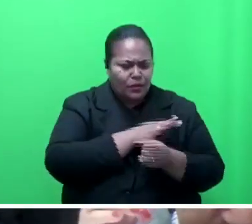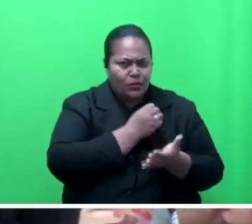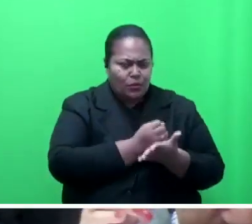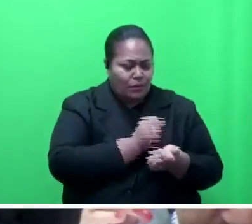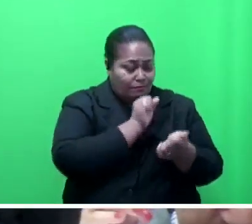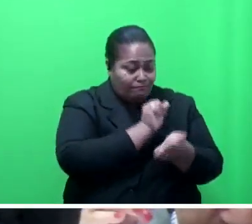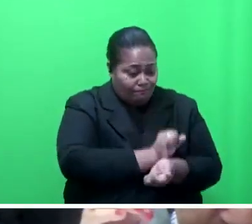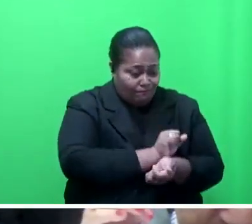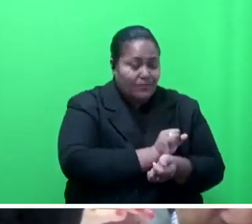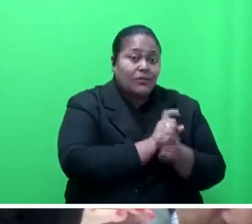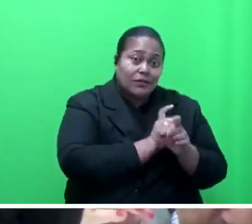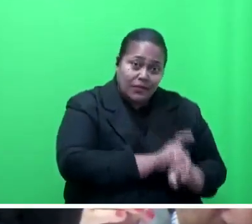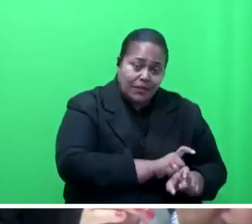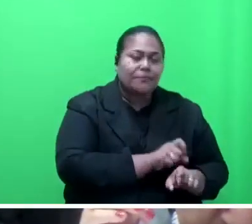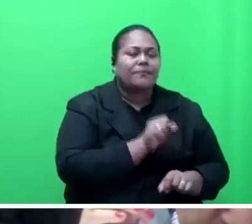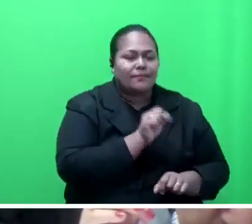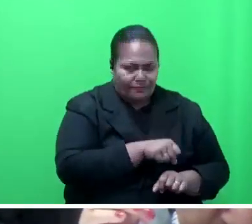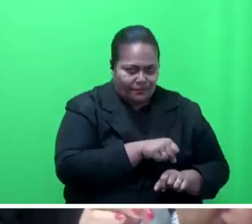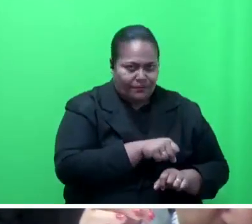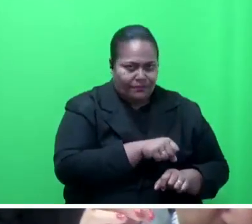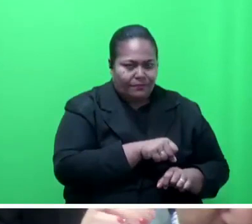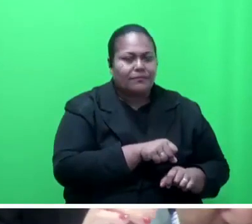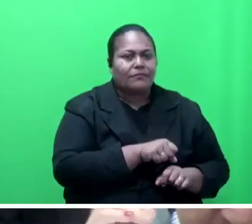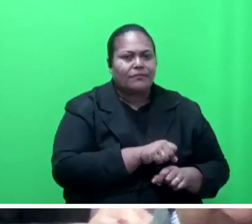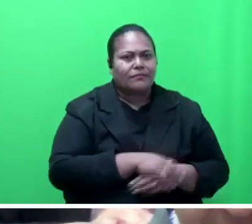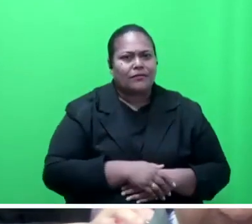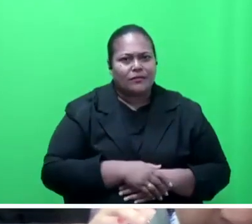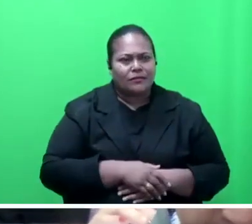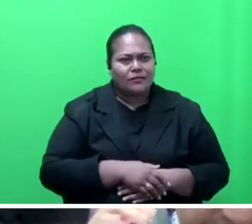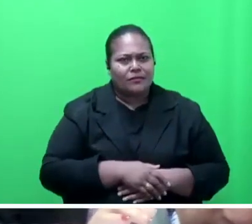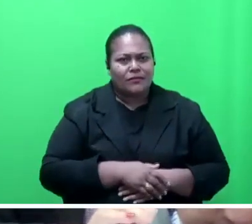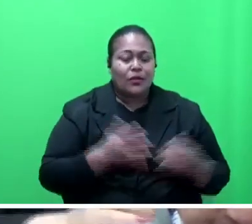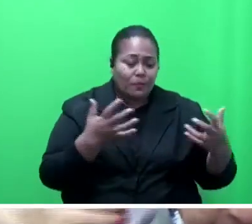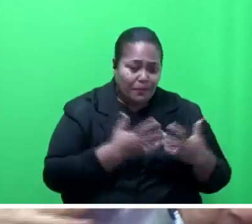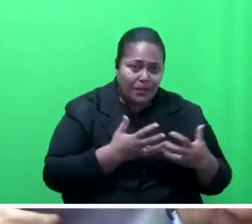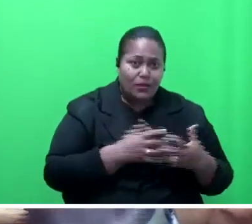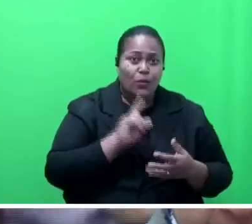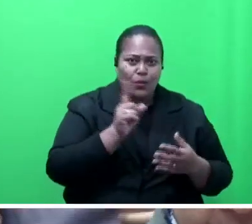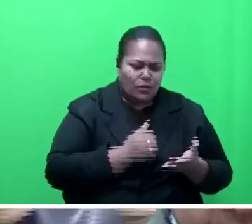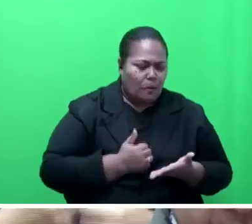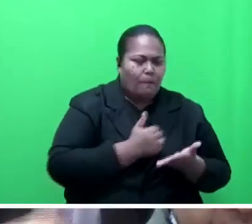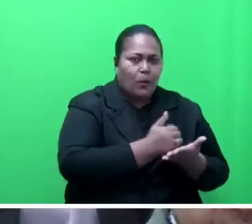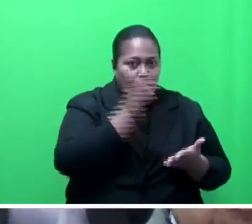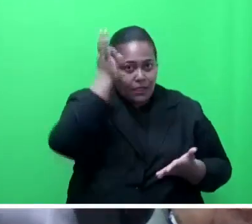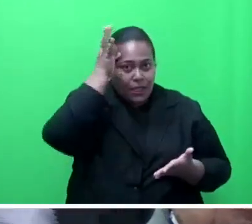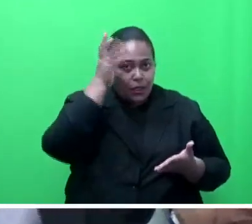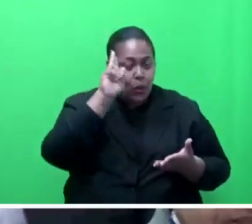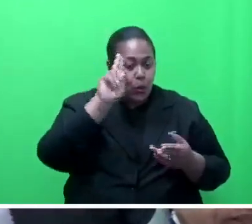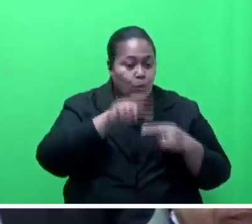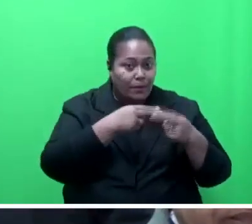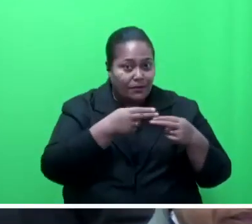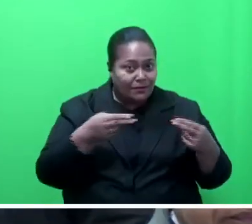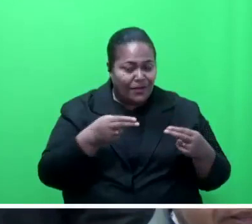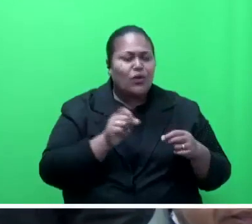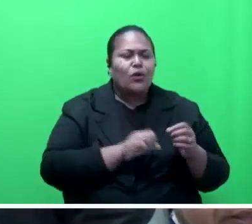sentences, in conjunction with the blue ribbon program, yellow ribbon program, sir, together with the